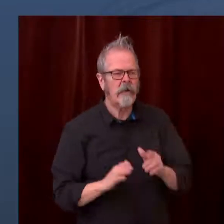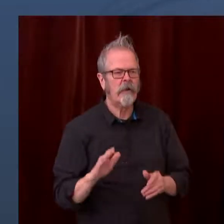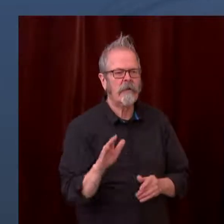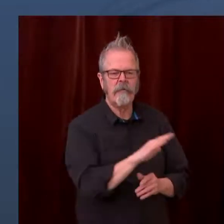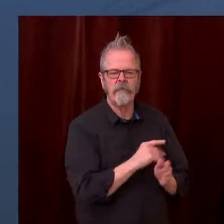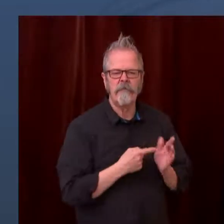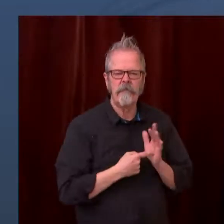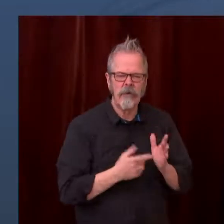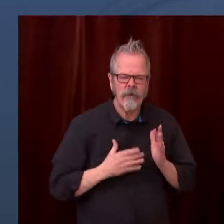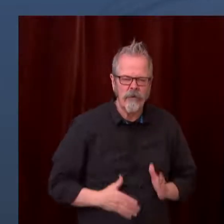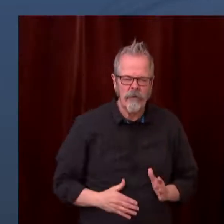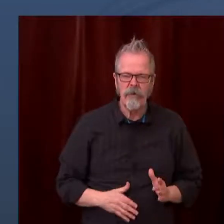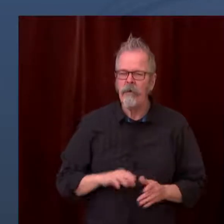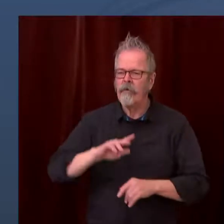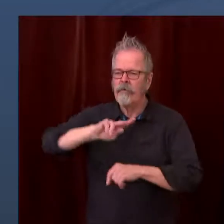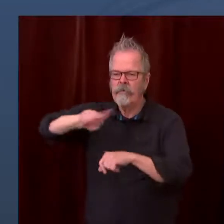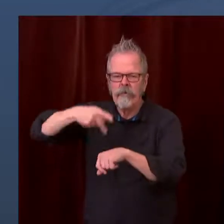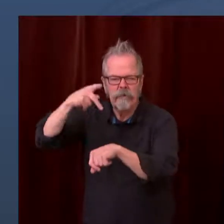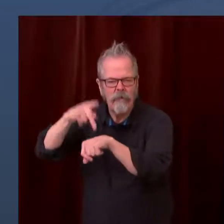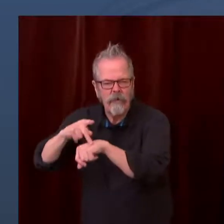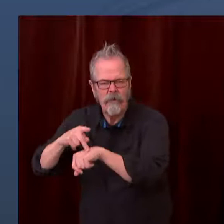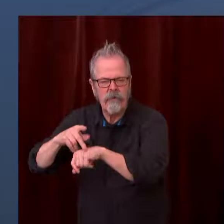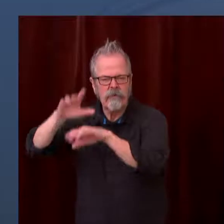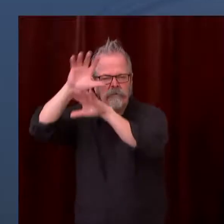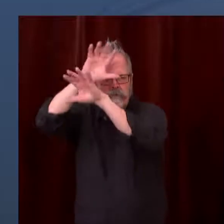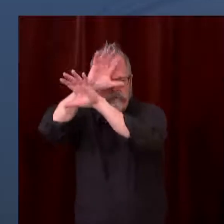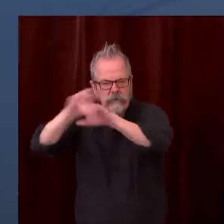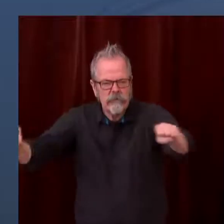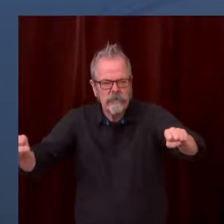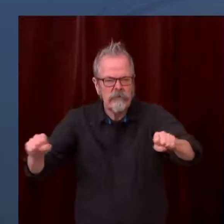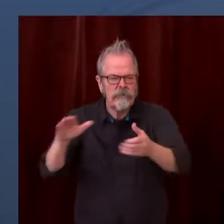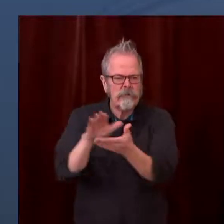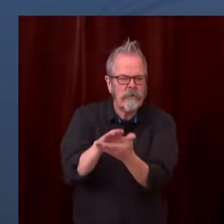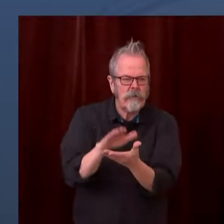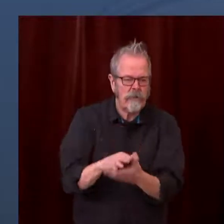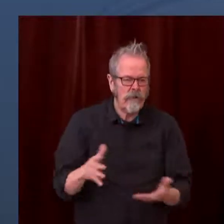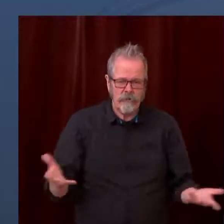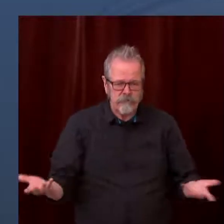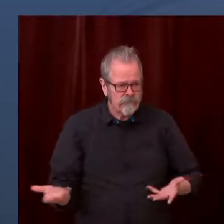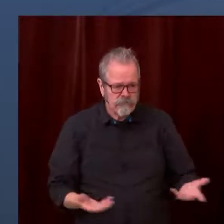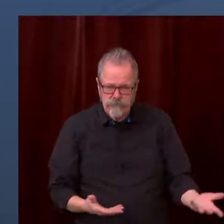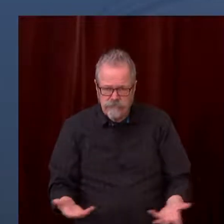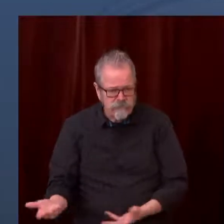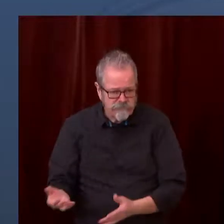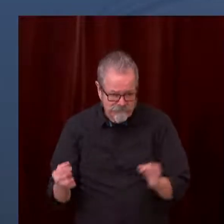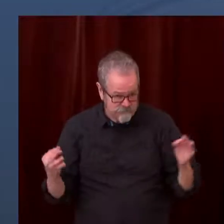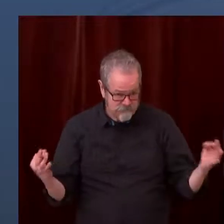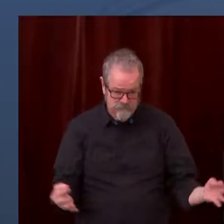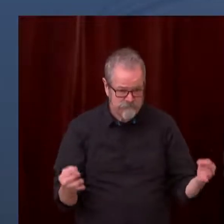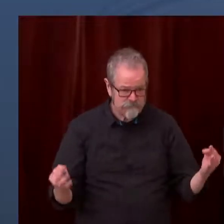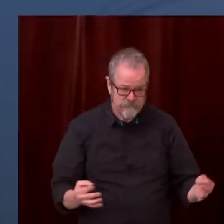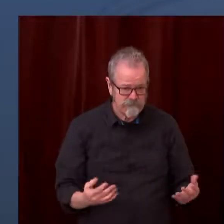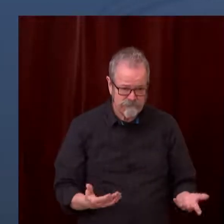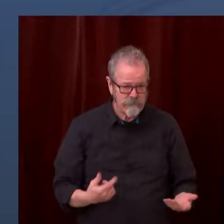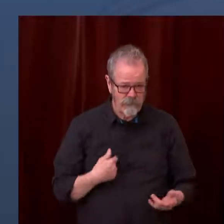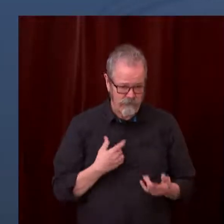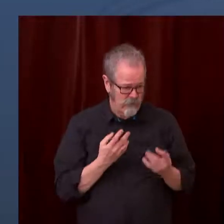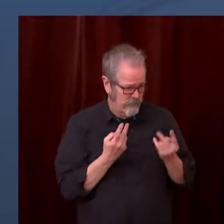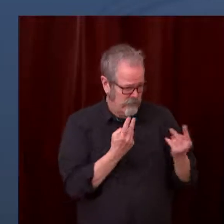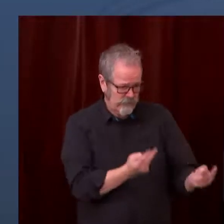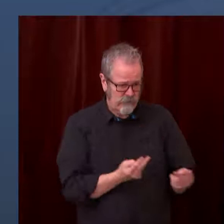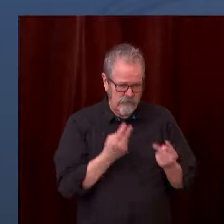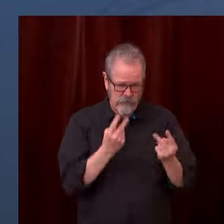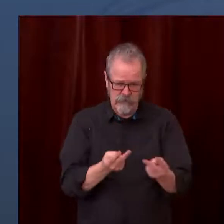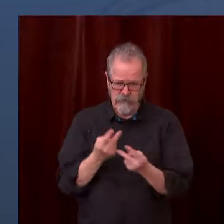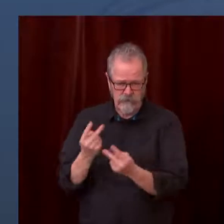around the state. So if that becomes something that I believe would be helpful, I could do that. At the moment, if the parties don't